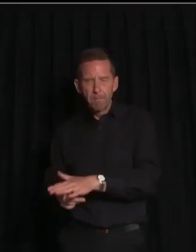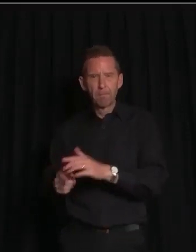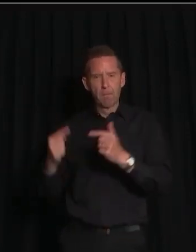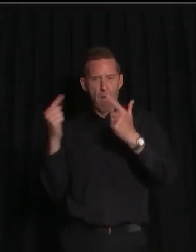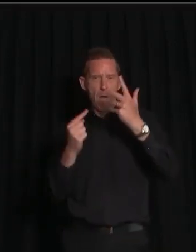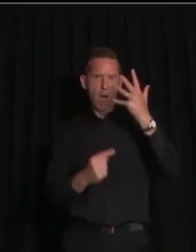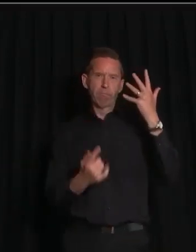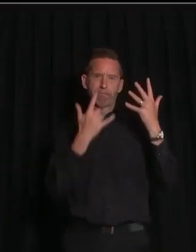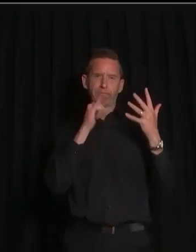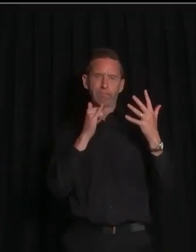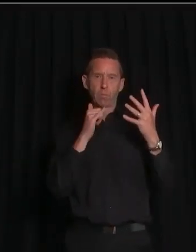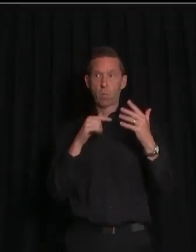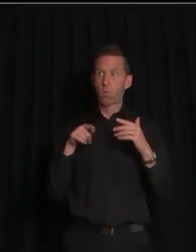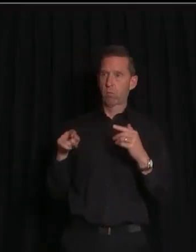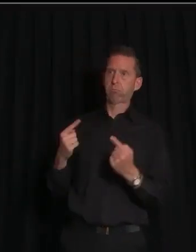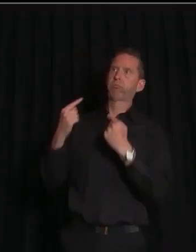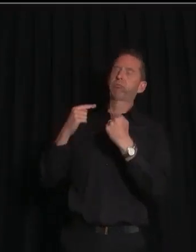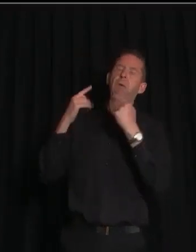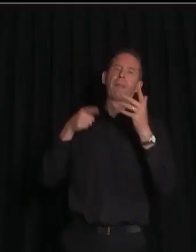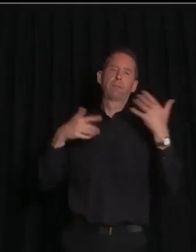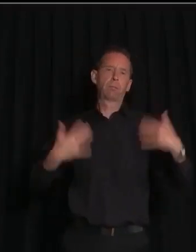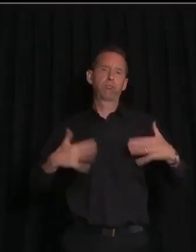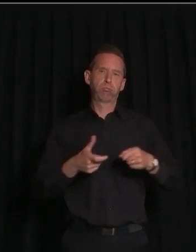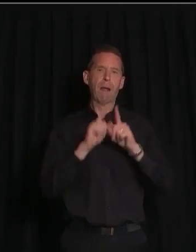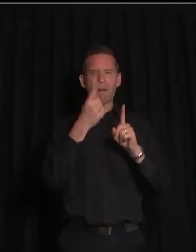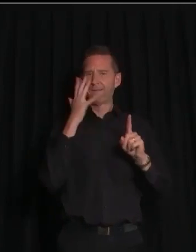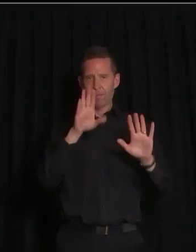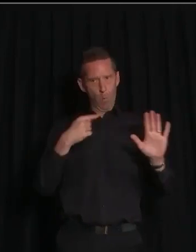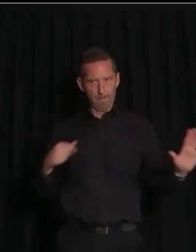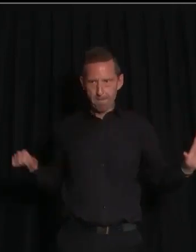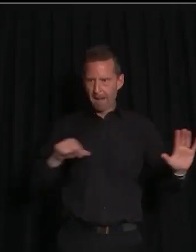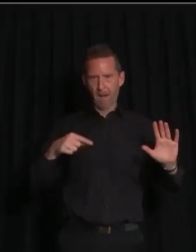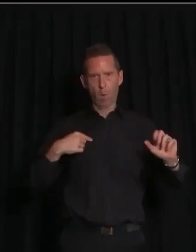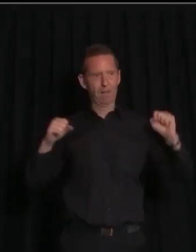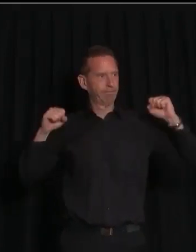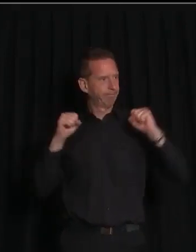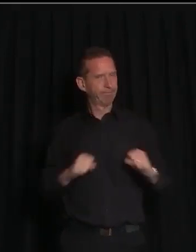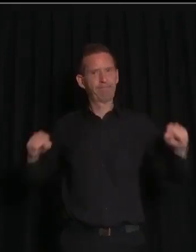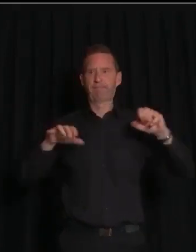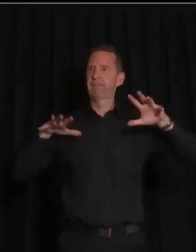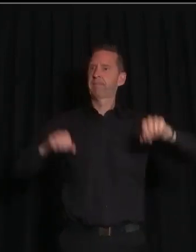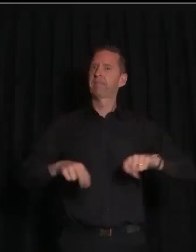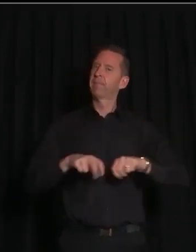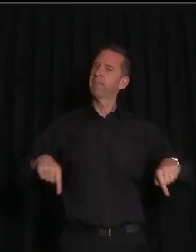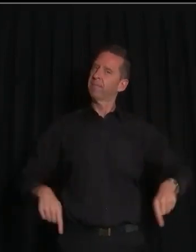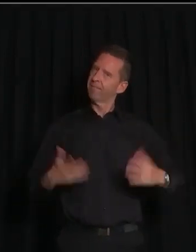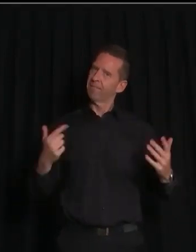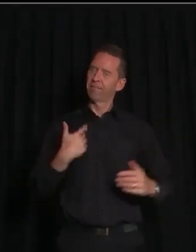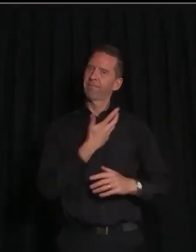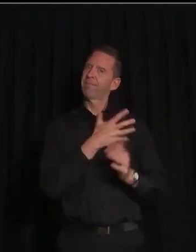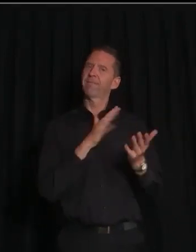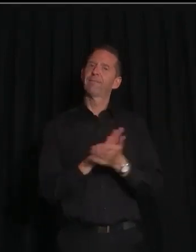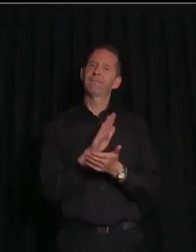isms, and it is difficult, but we are here and we are reclaiming our space. So that's just a bit about me.